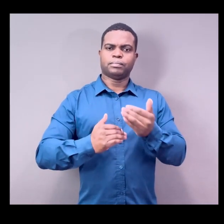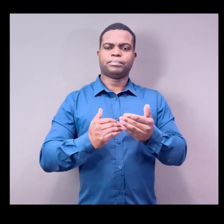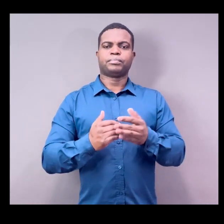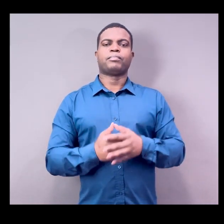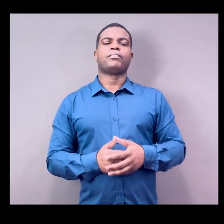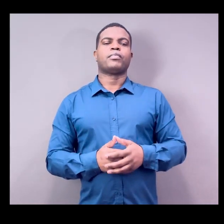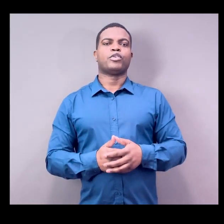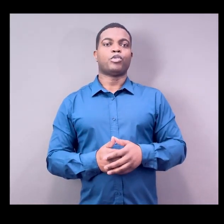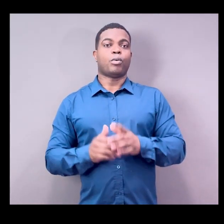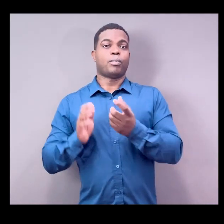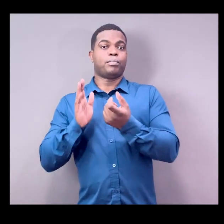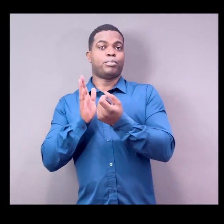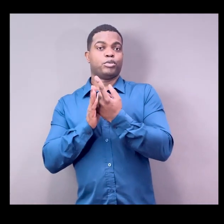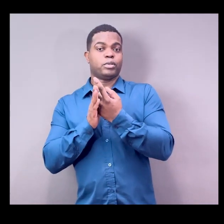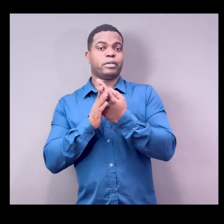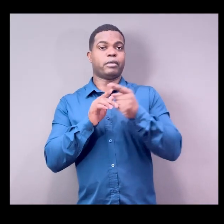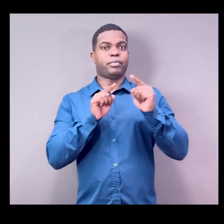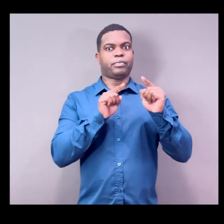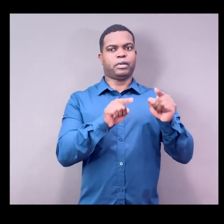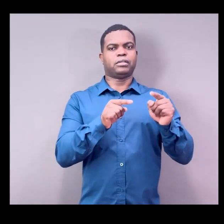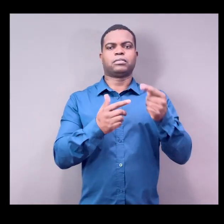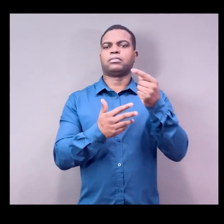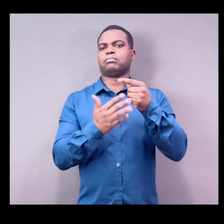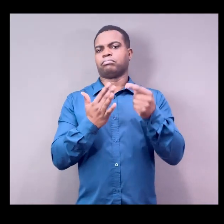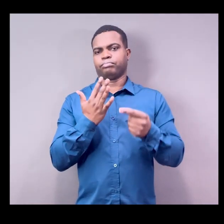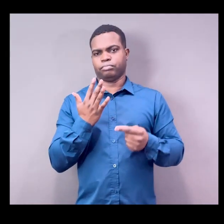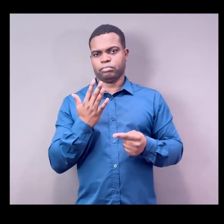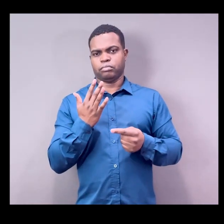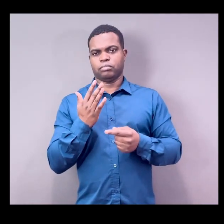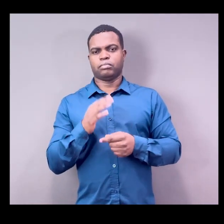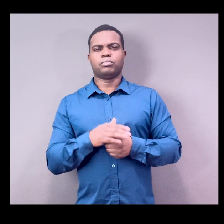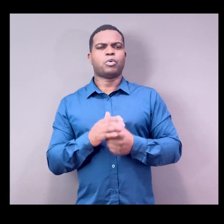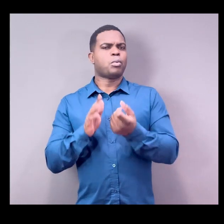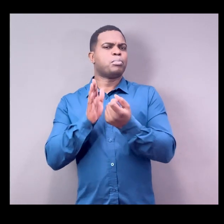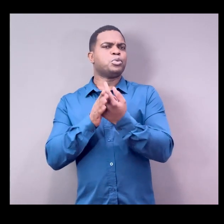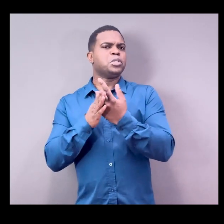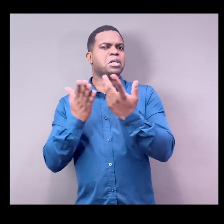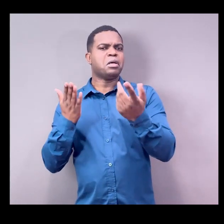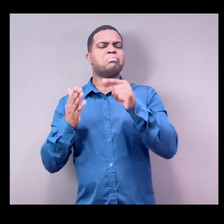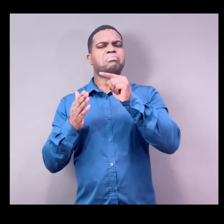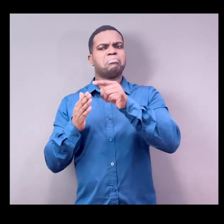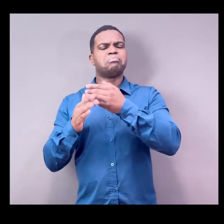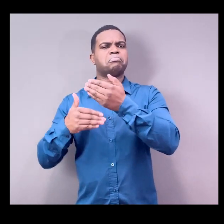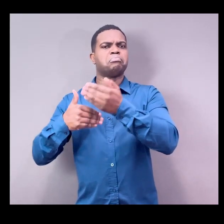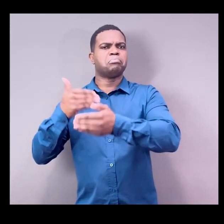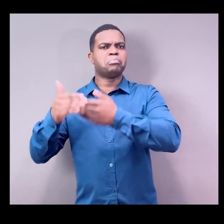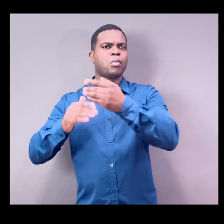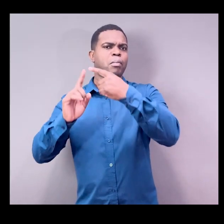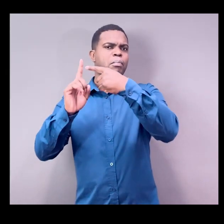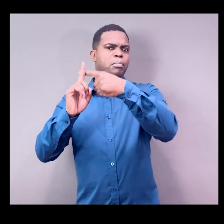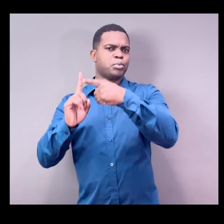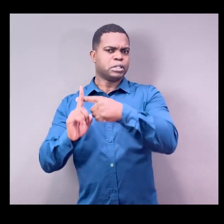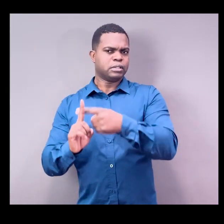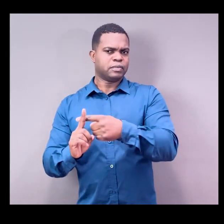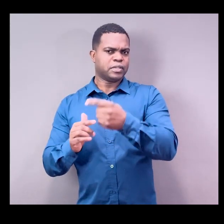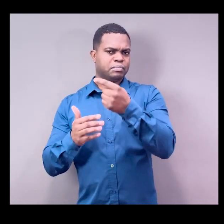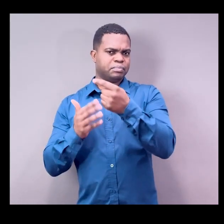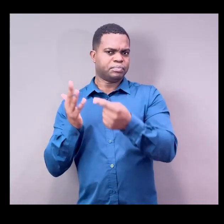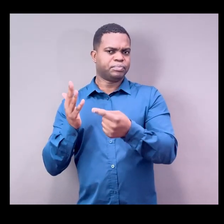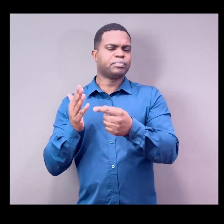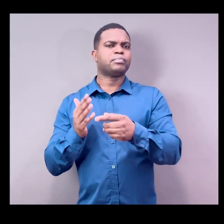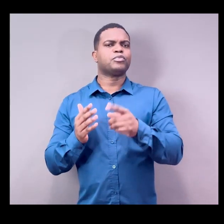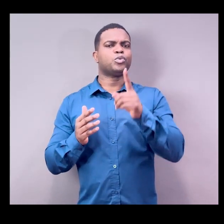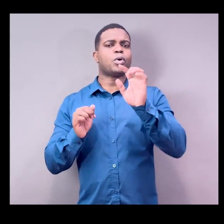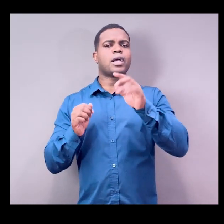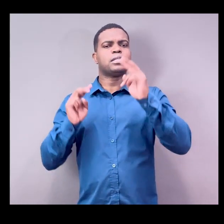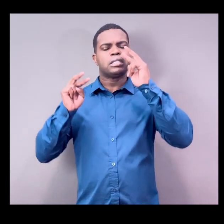So opportunities and threats, they are external. We have the opportunities, which is positive, of course.